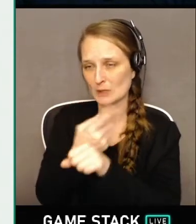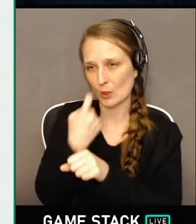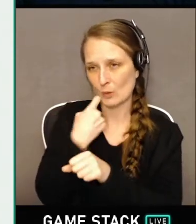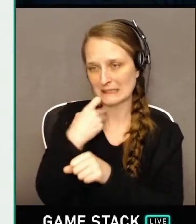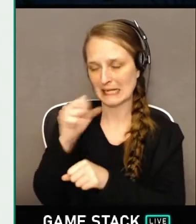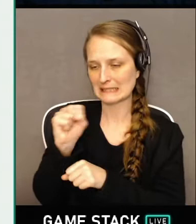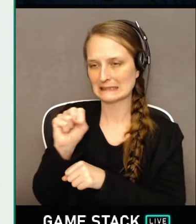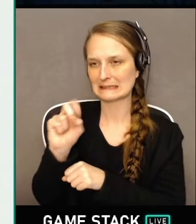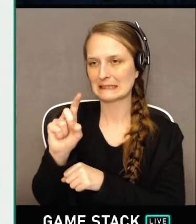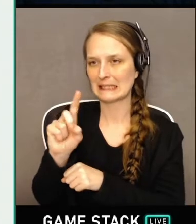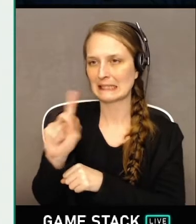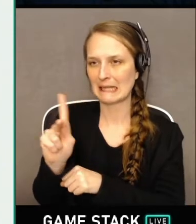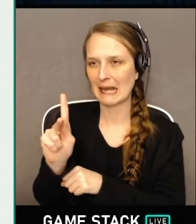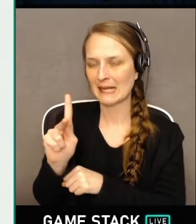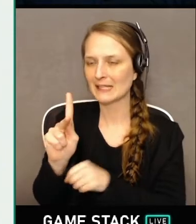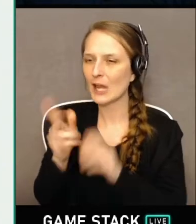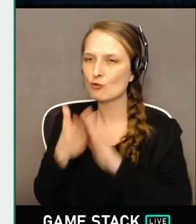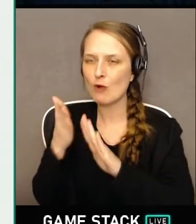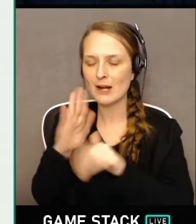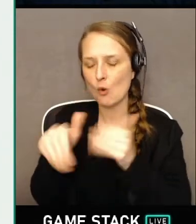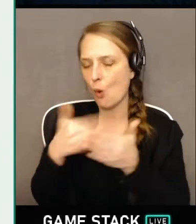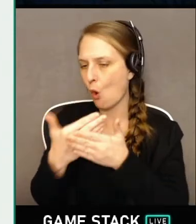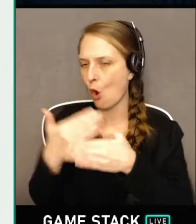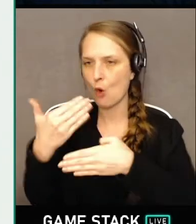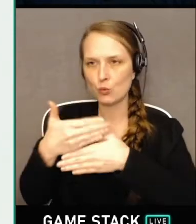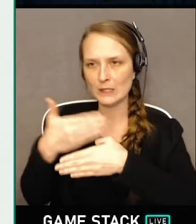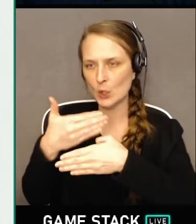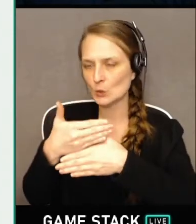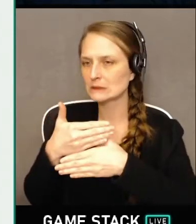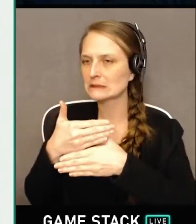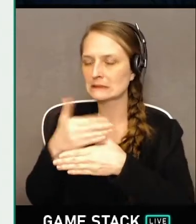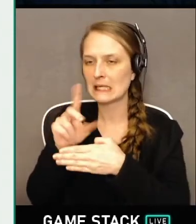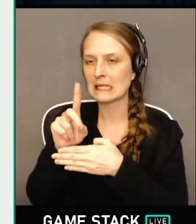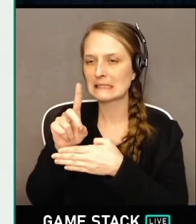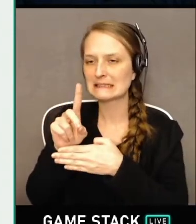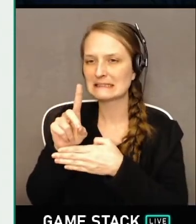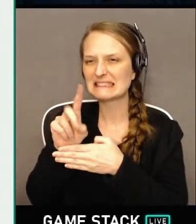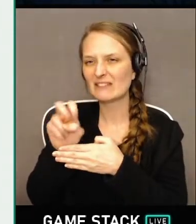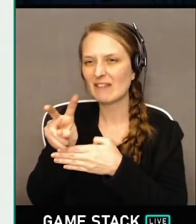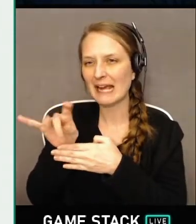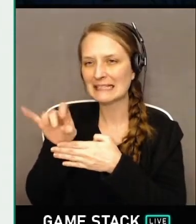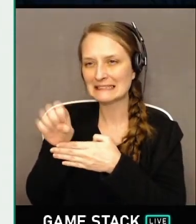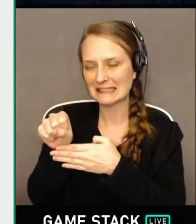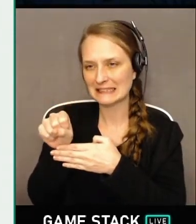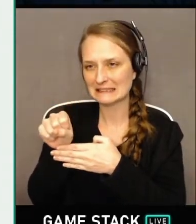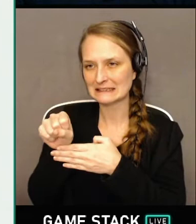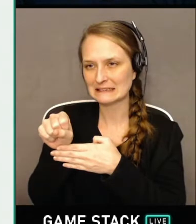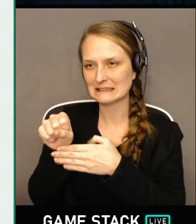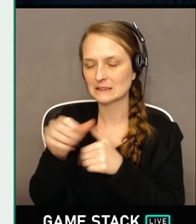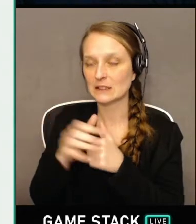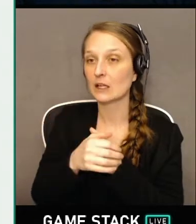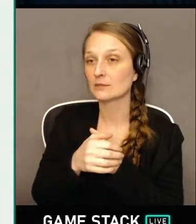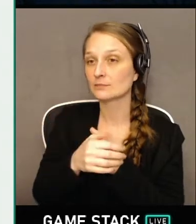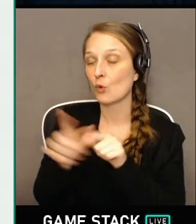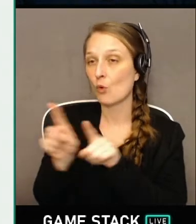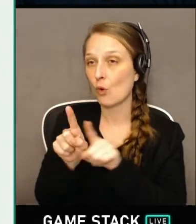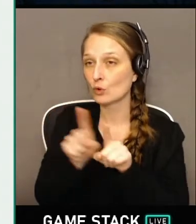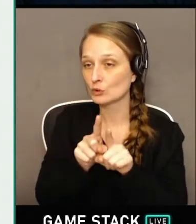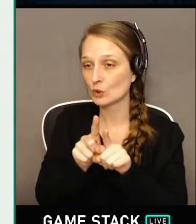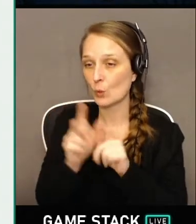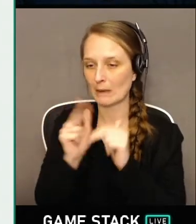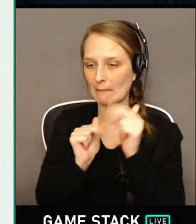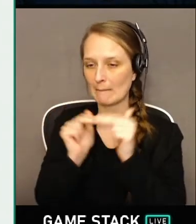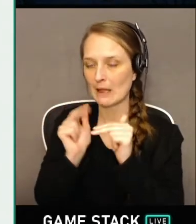run on all Windows devices with October 2019 update and newer. Furthermore, we build it in a way